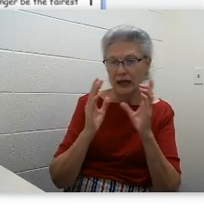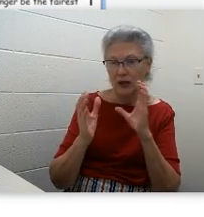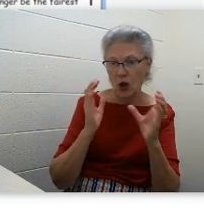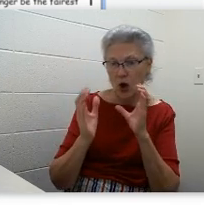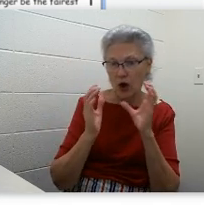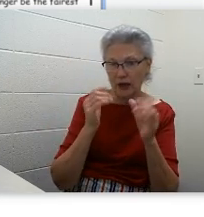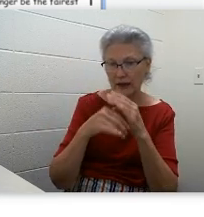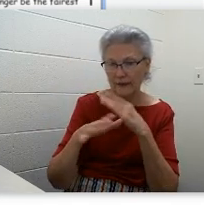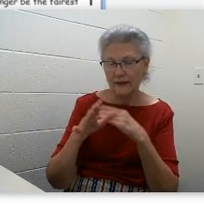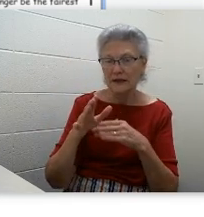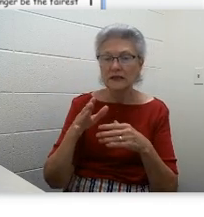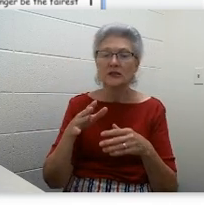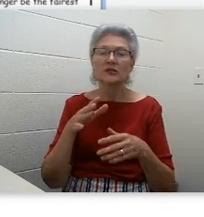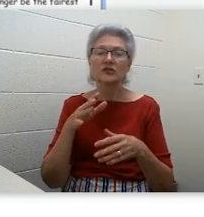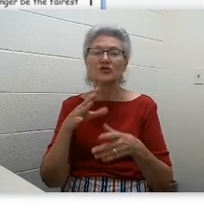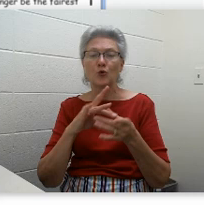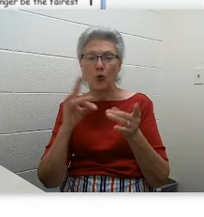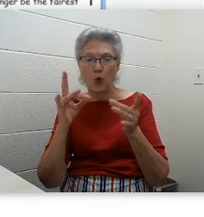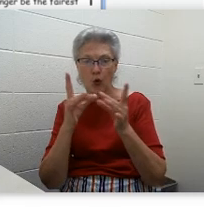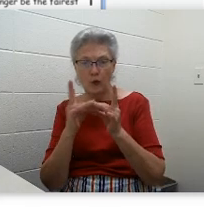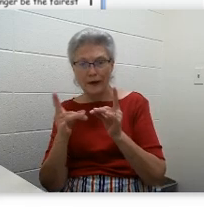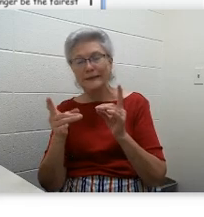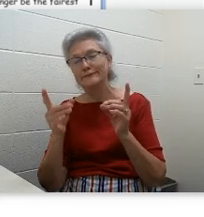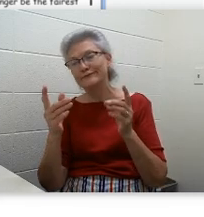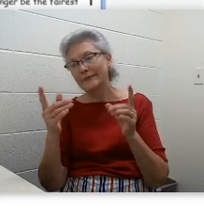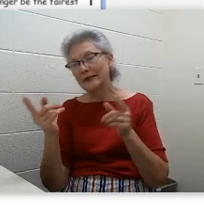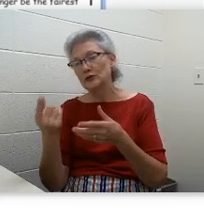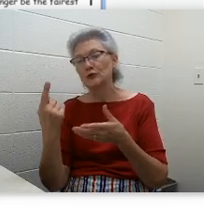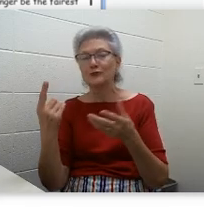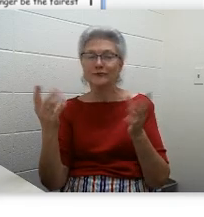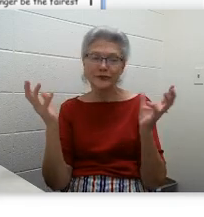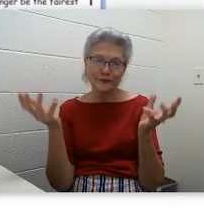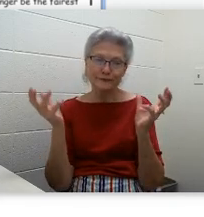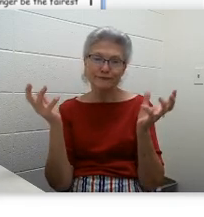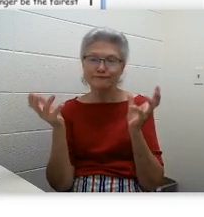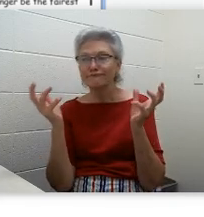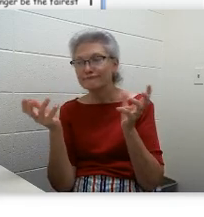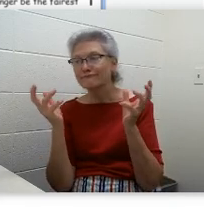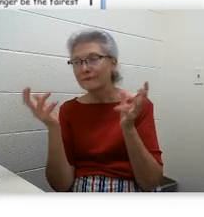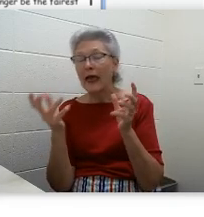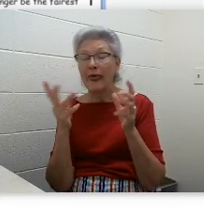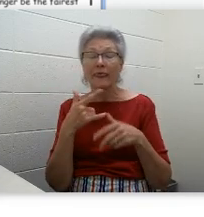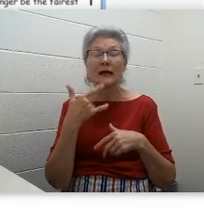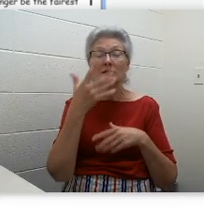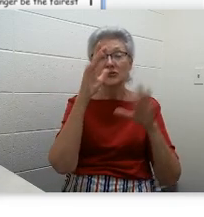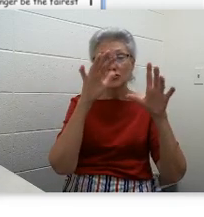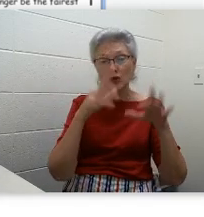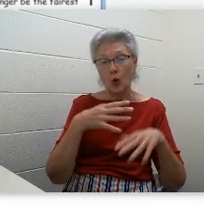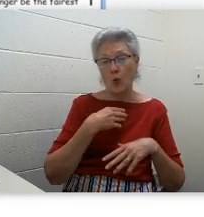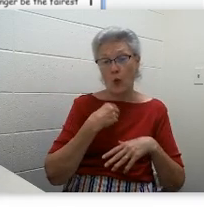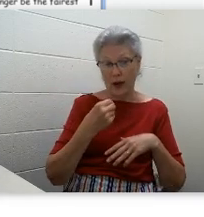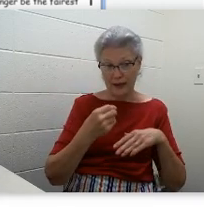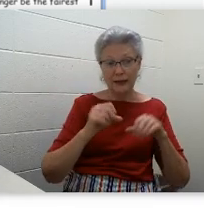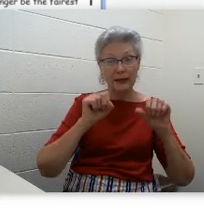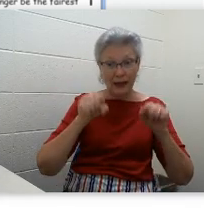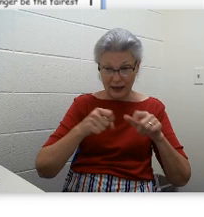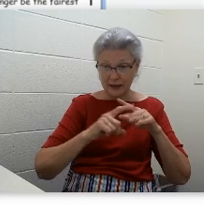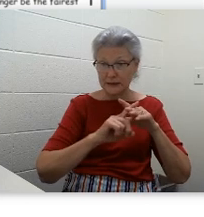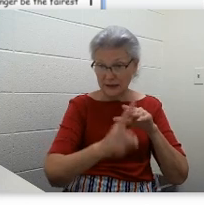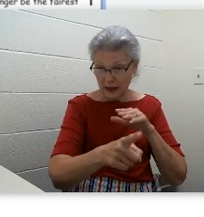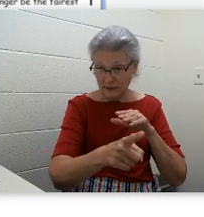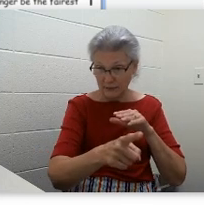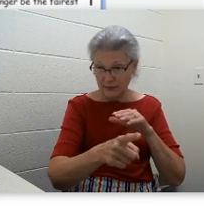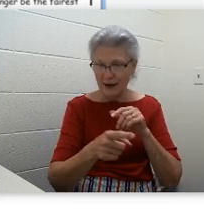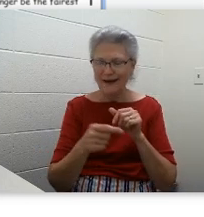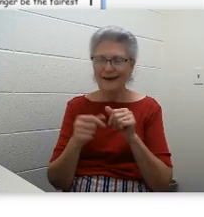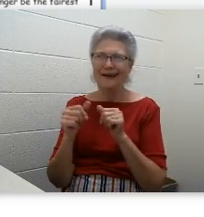and again, Snow White was able to escape. So I still use that same ending in a way, because I couldn't necessarily